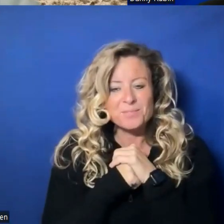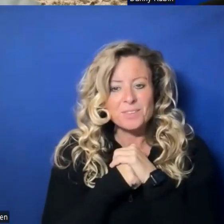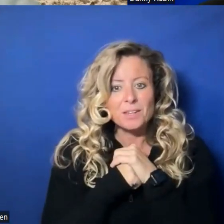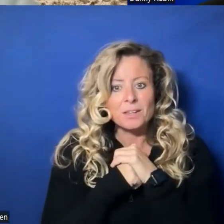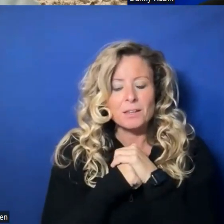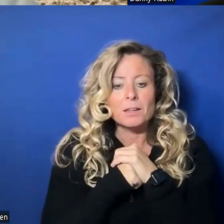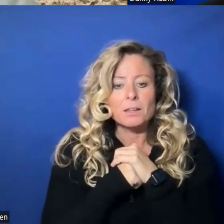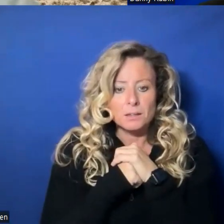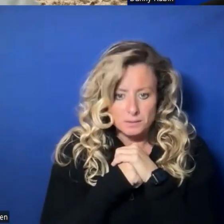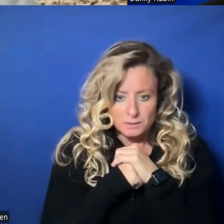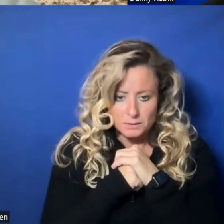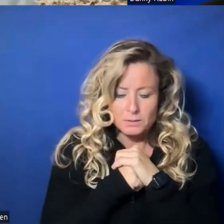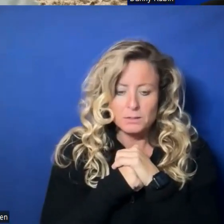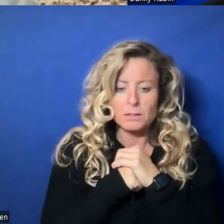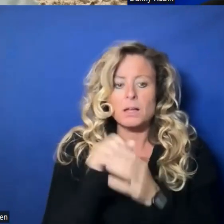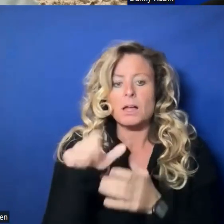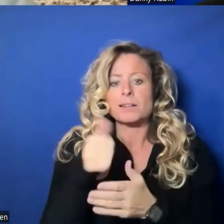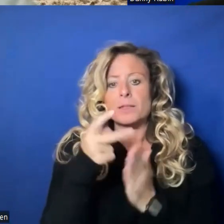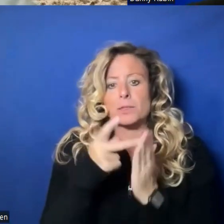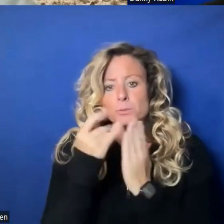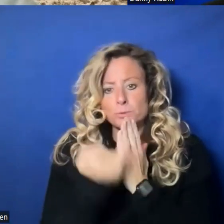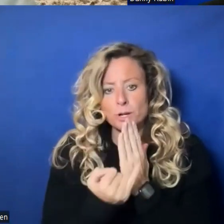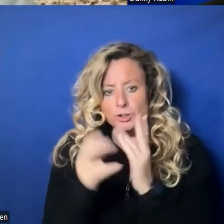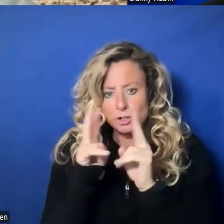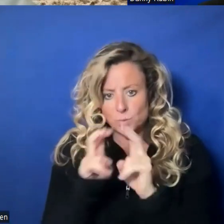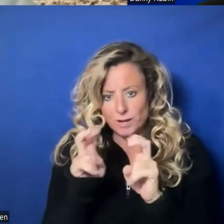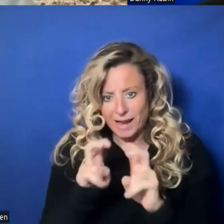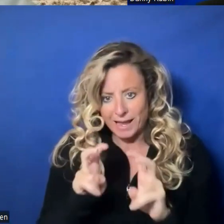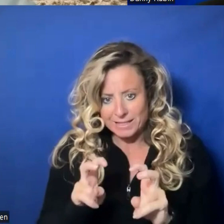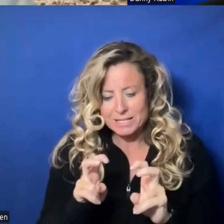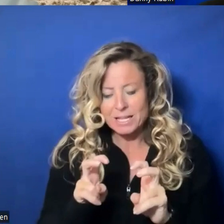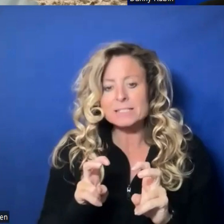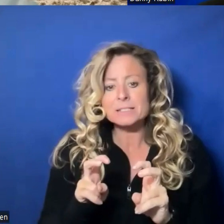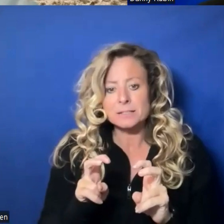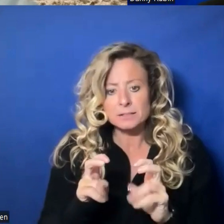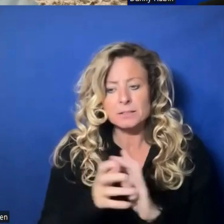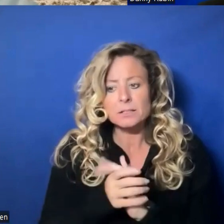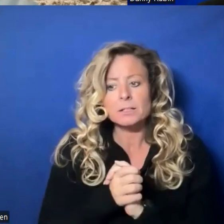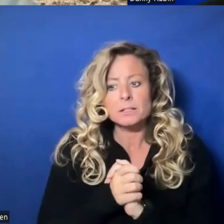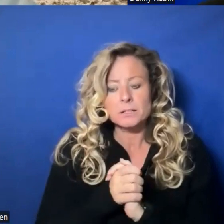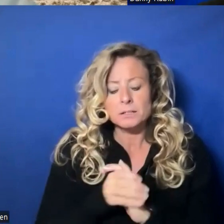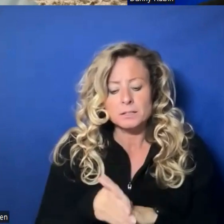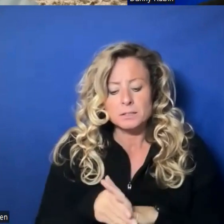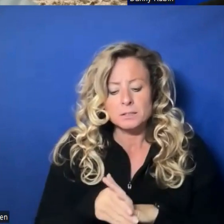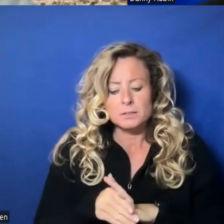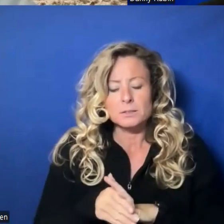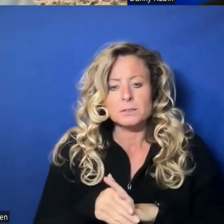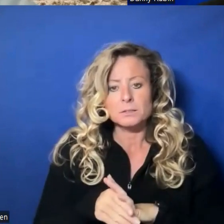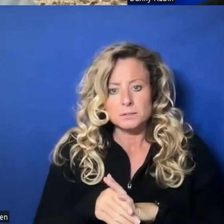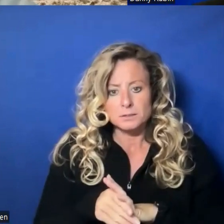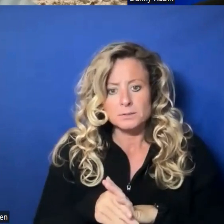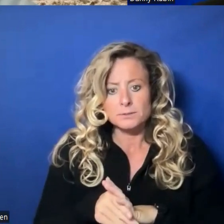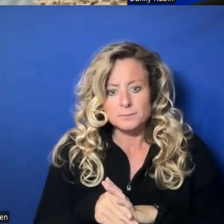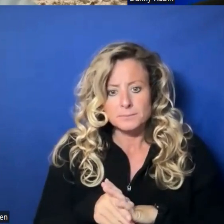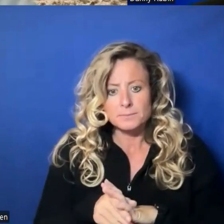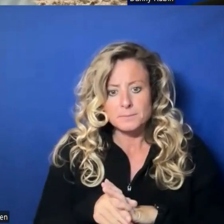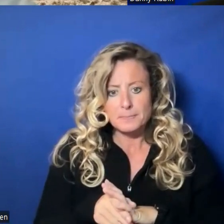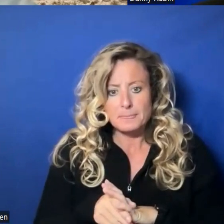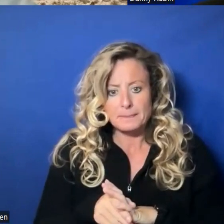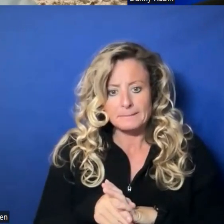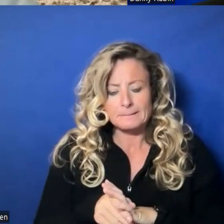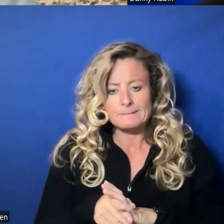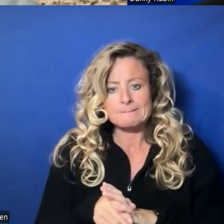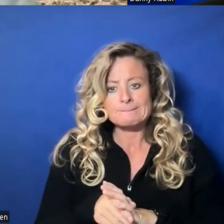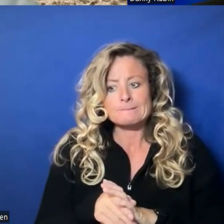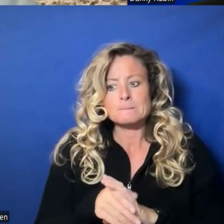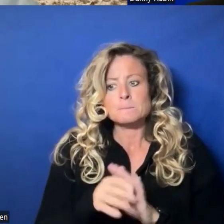On another project, we are analyzing surveys filled by citizens.